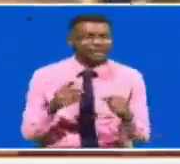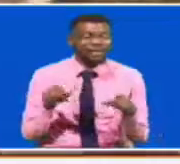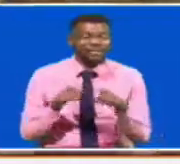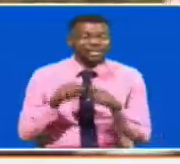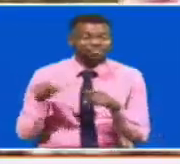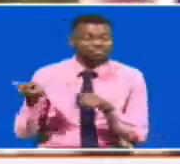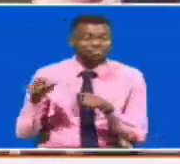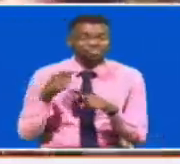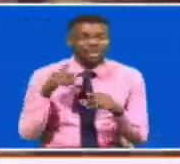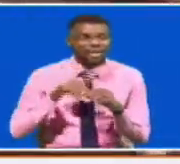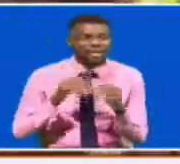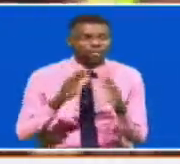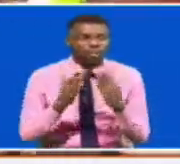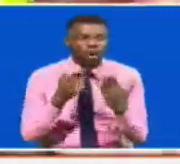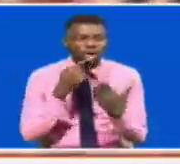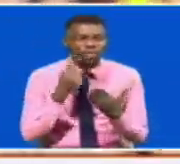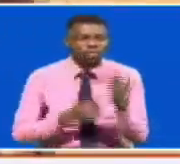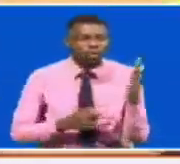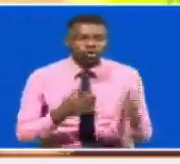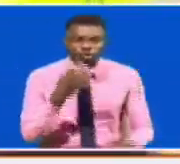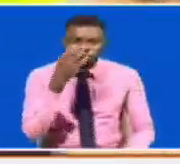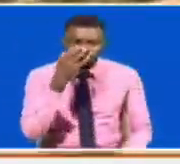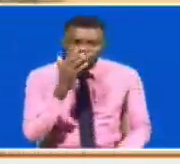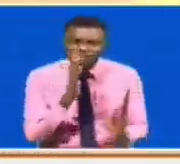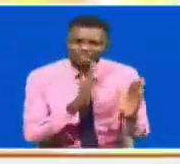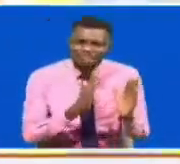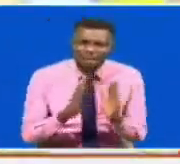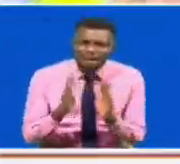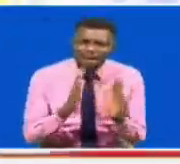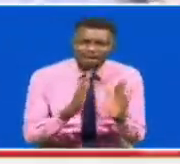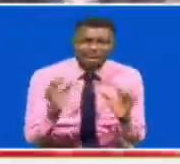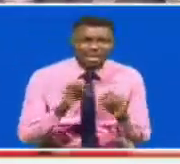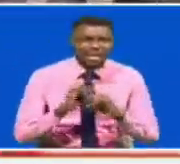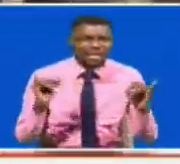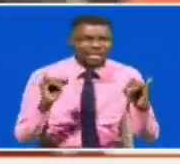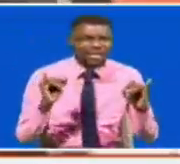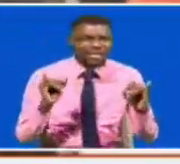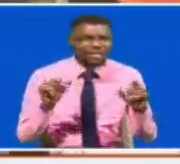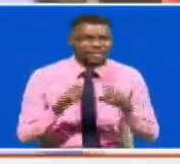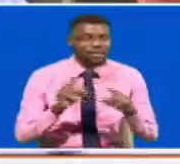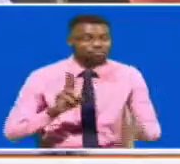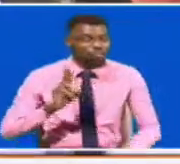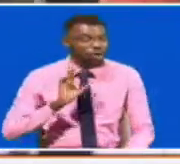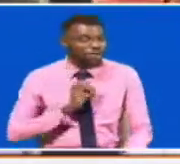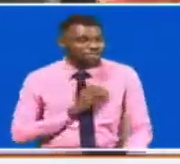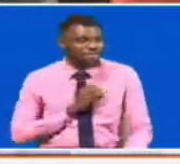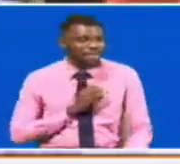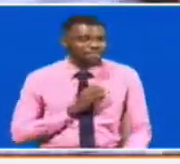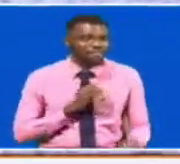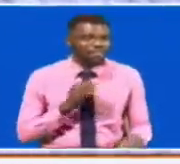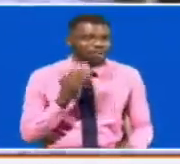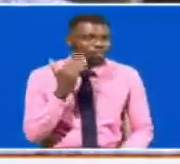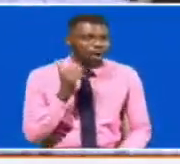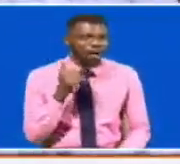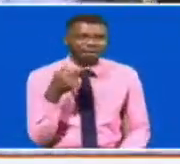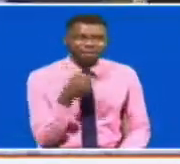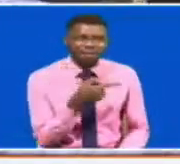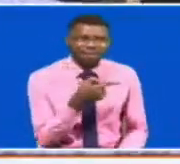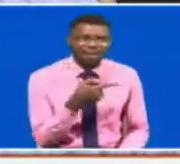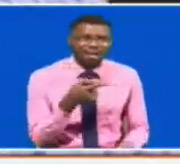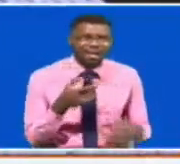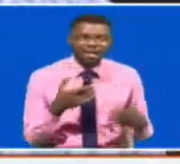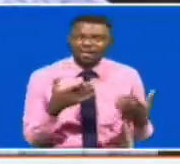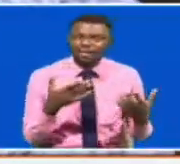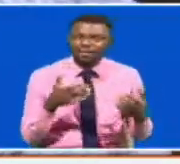President William Ruto as a methodical schemer whom Kenyatta still feared. He describes the fear as the kind that causes one